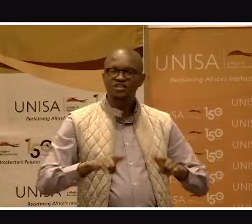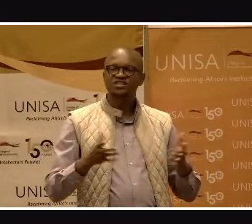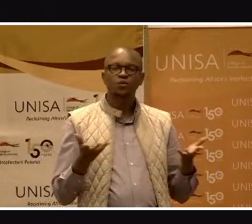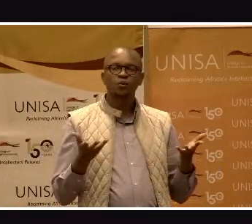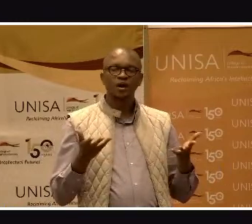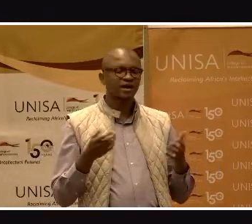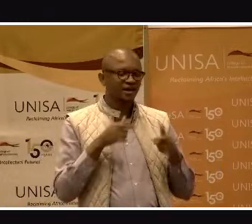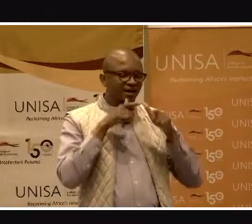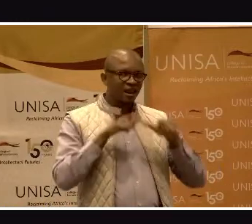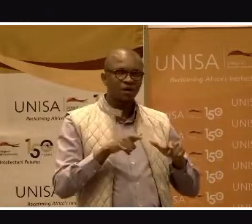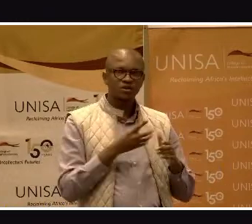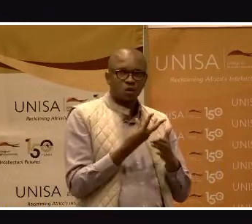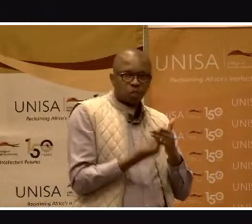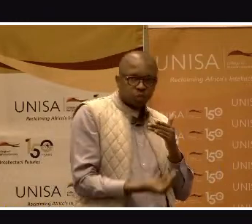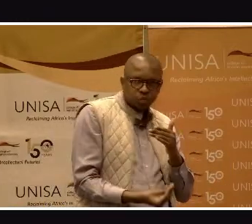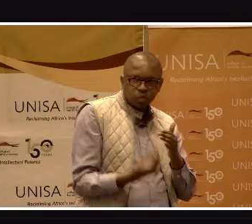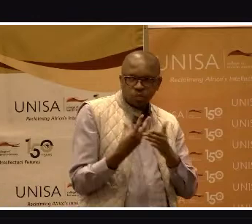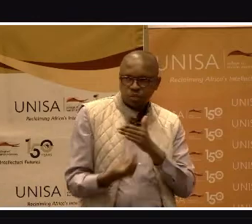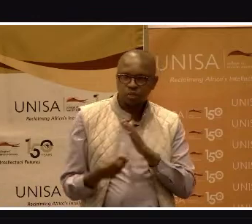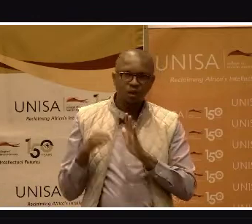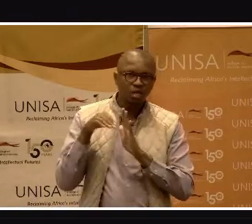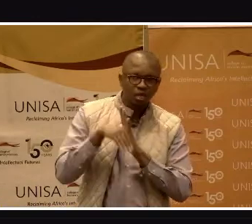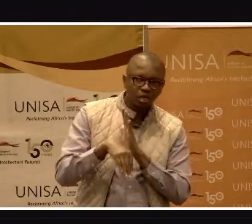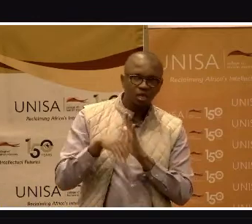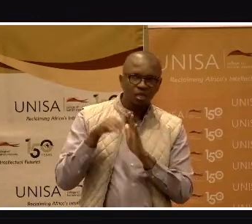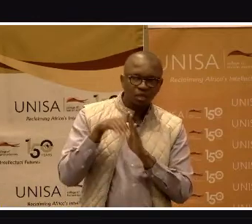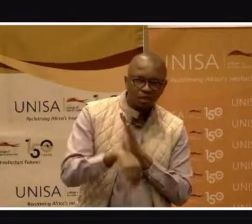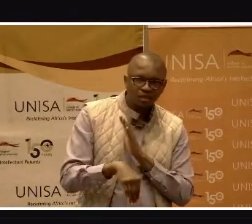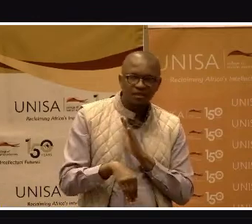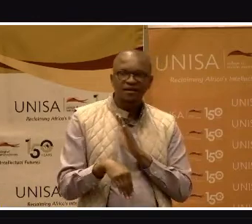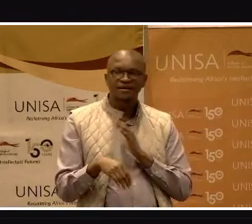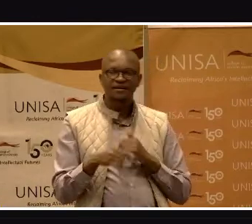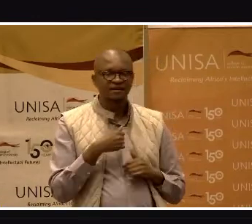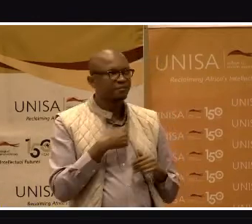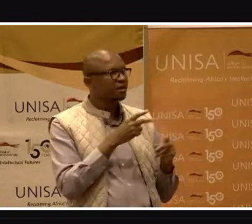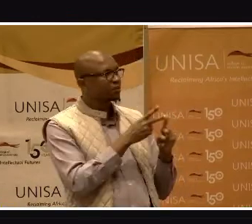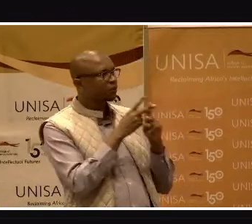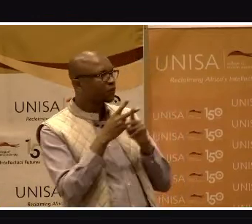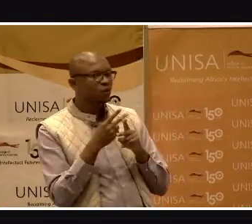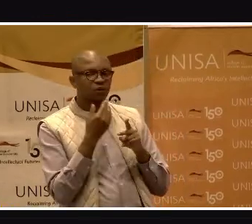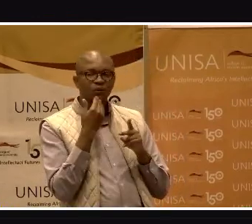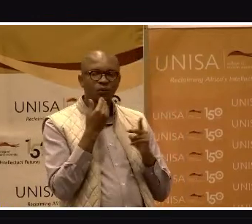dying, okay, I come up with this one, which I borrowed from Statista